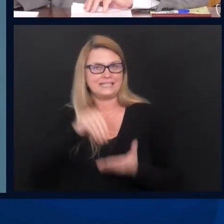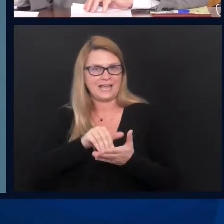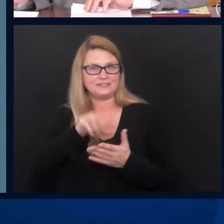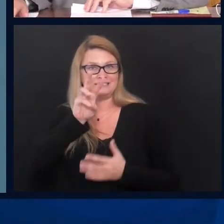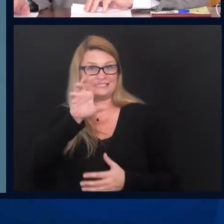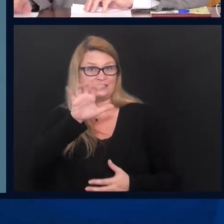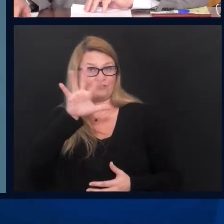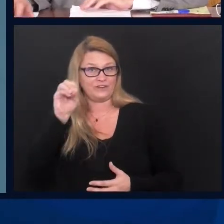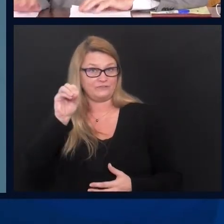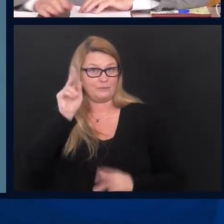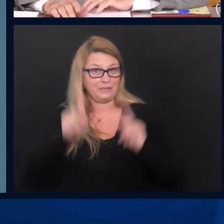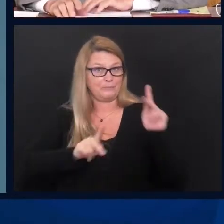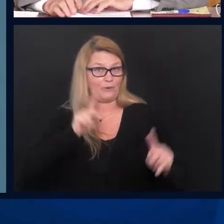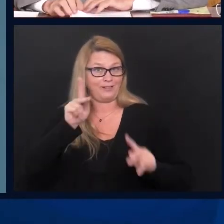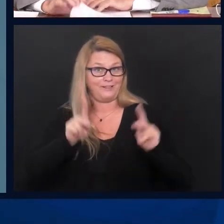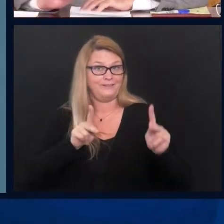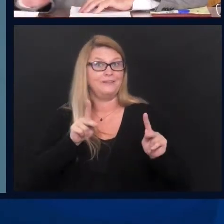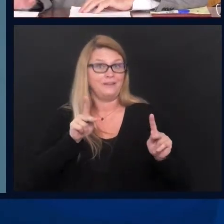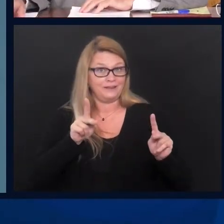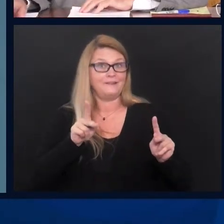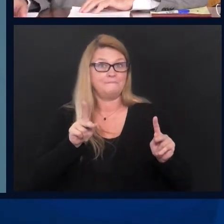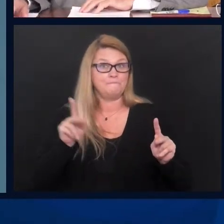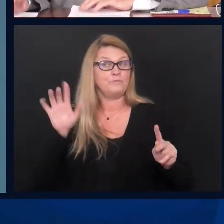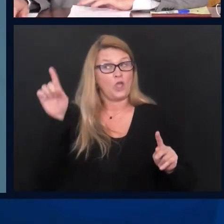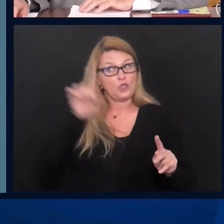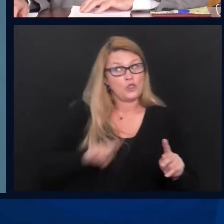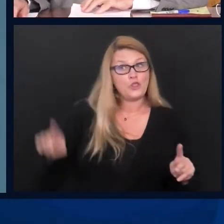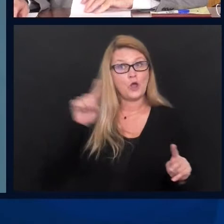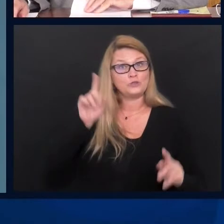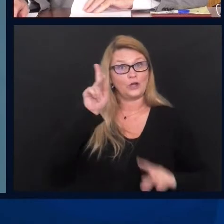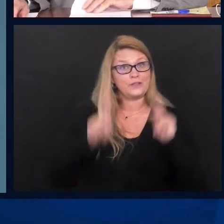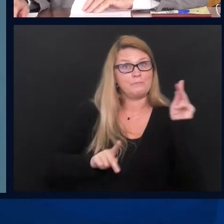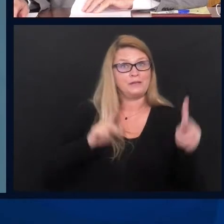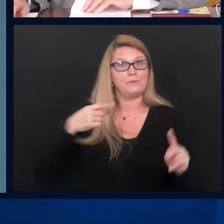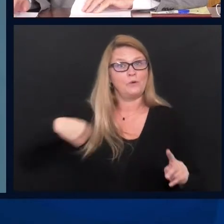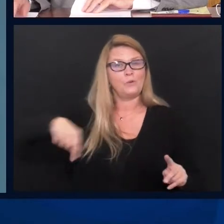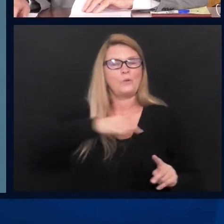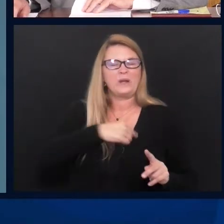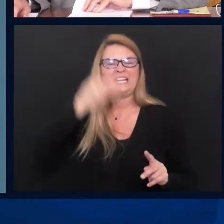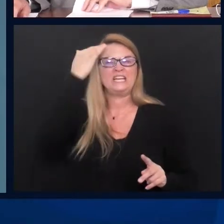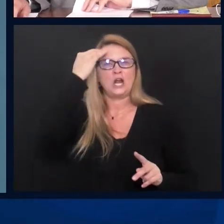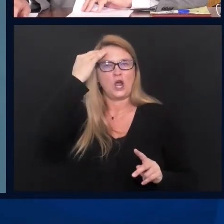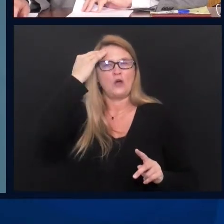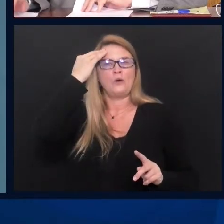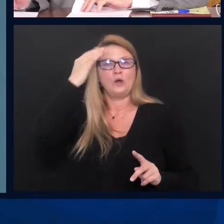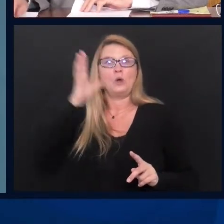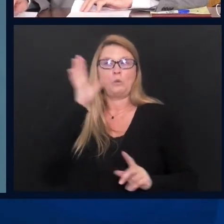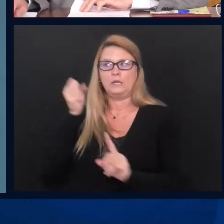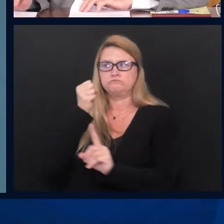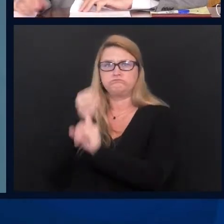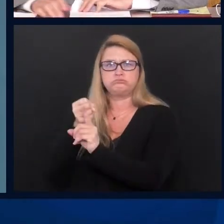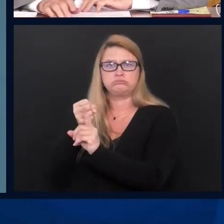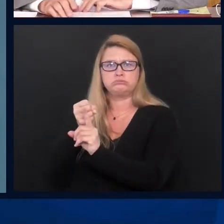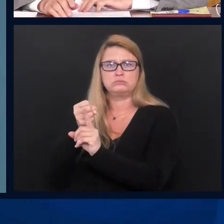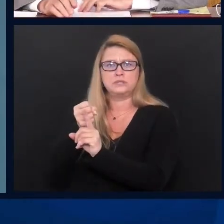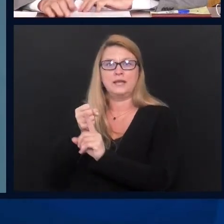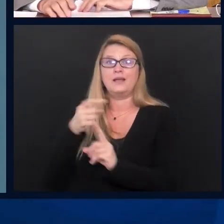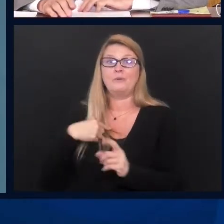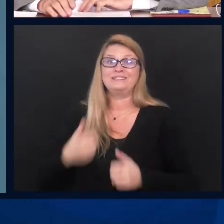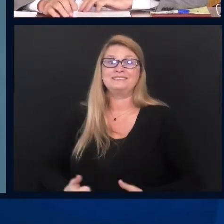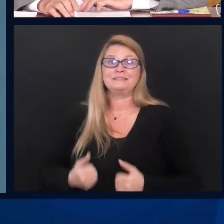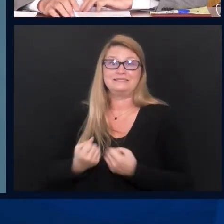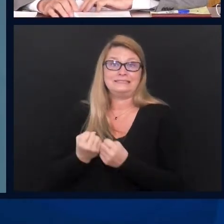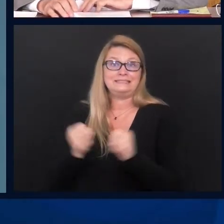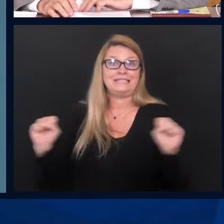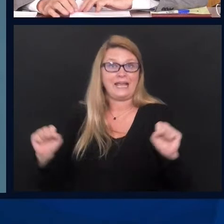136,650. Those people we know are the people that this disease targets, and we've saved a bunch of lives right